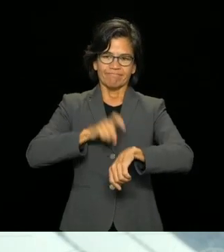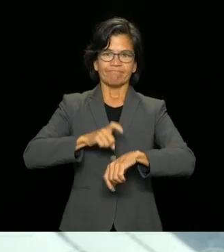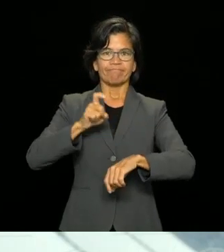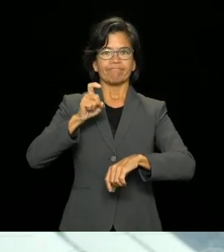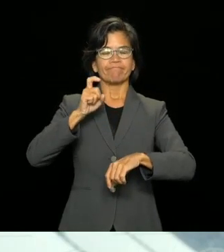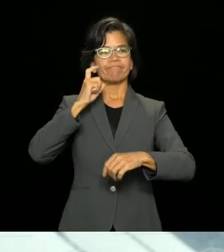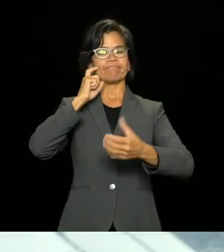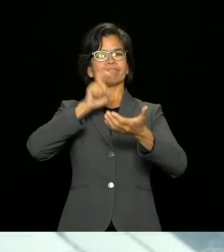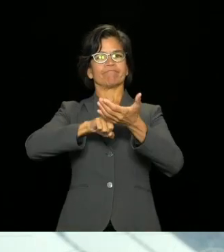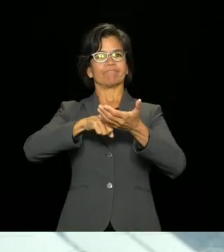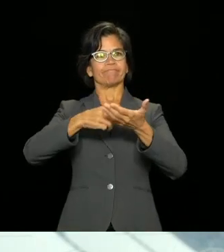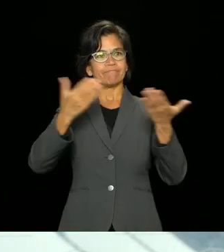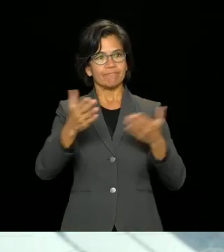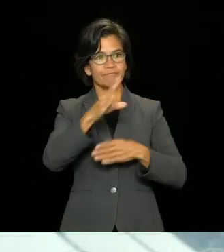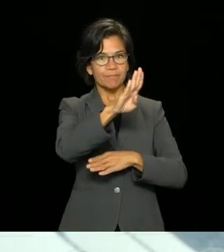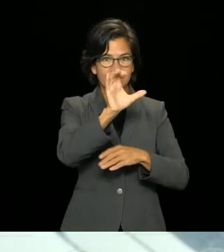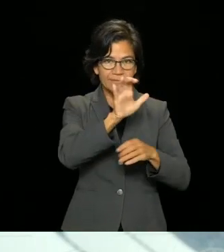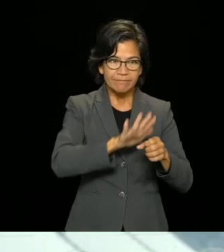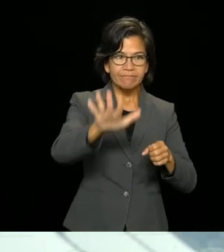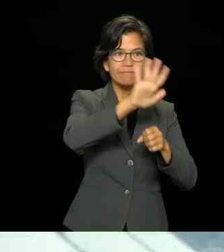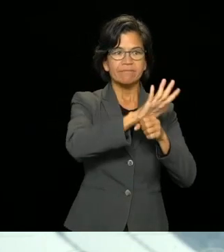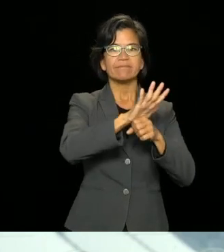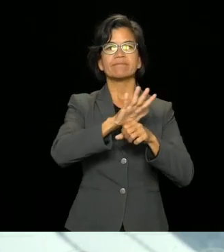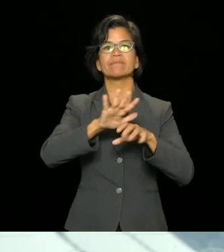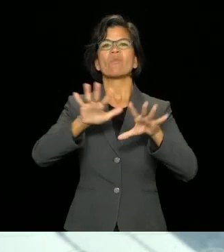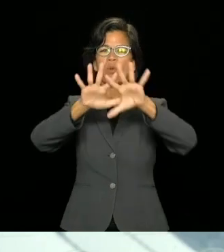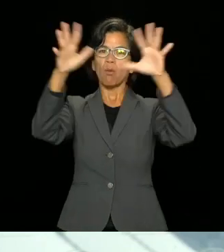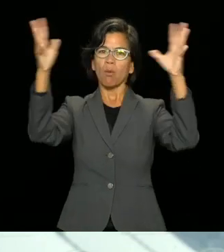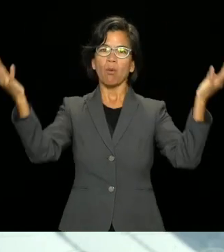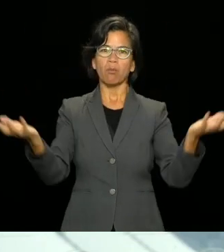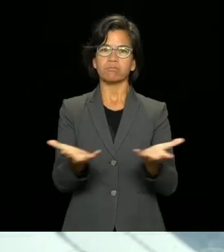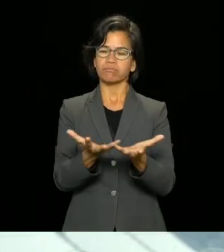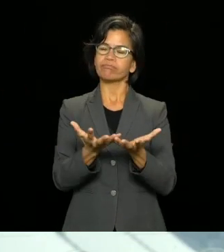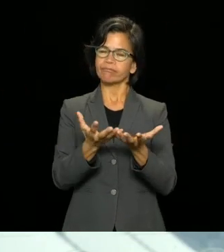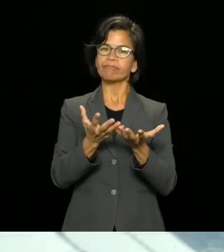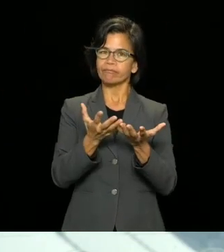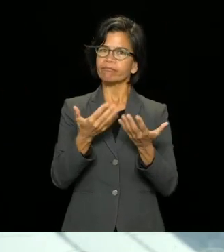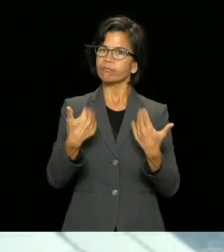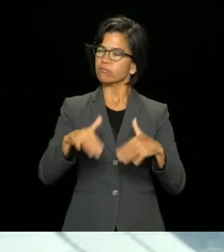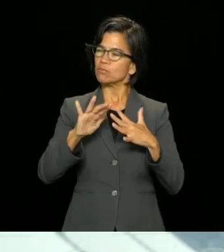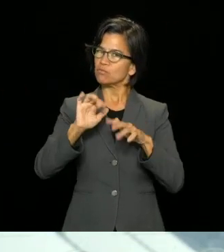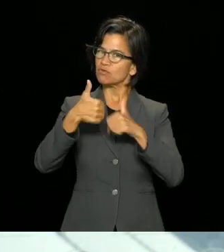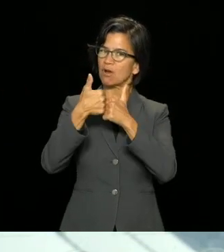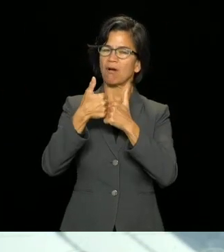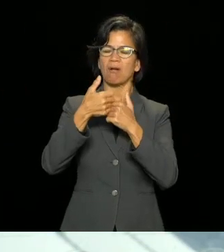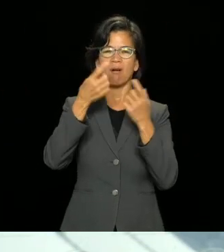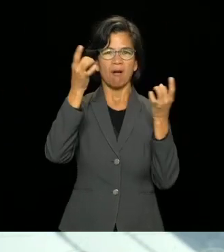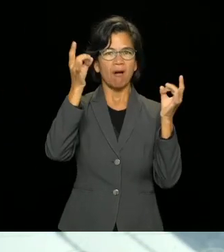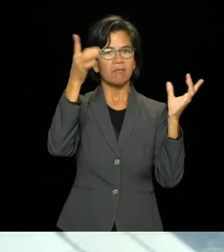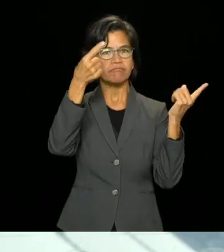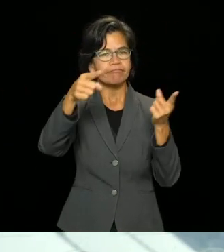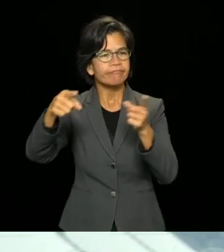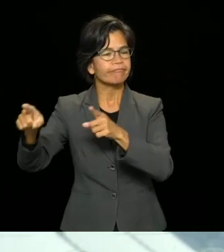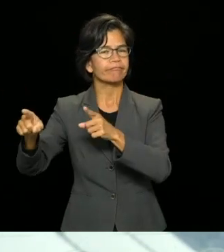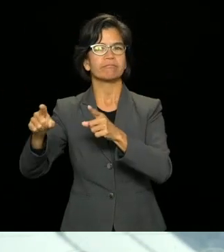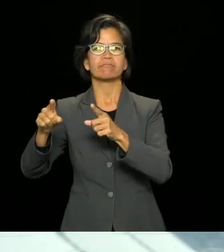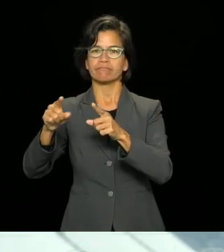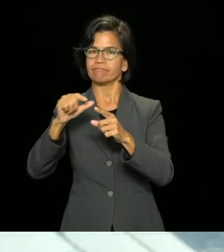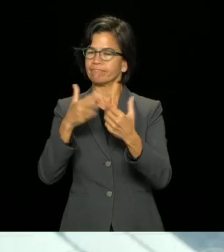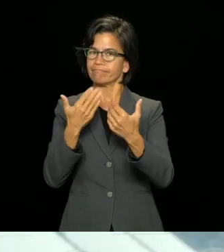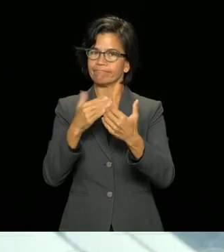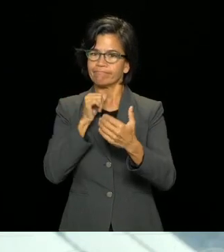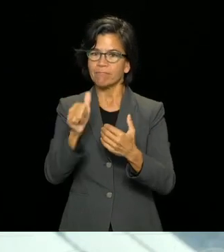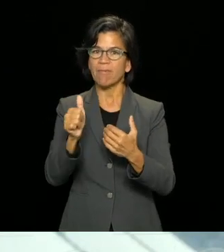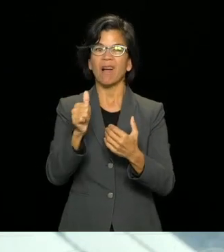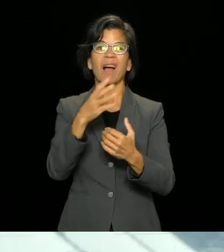globally. There's no question that we are in challenging times right now, and unfortunately,